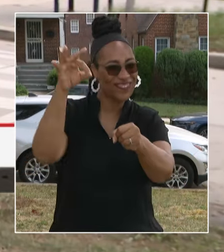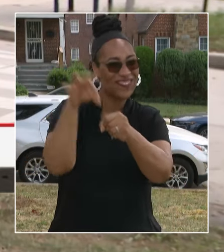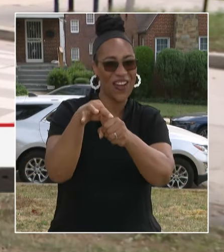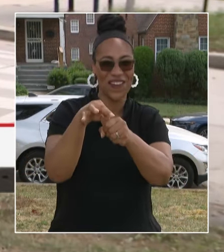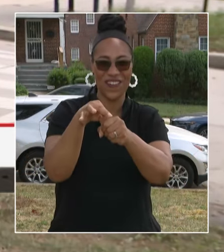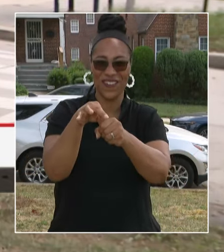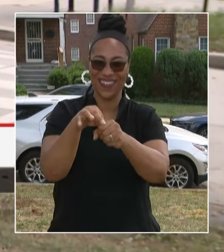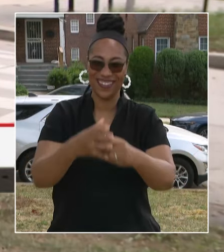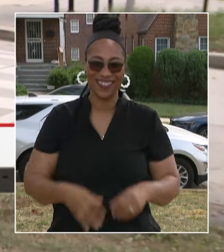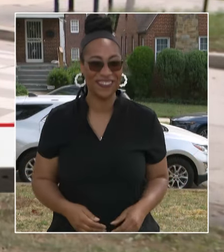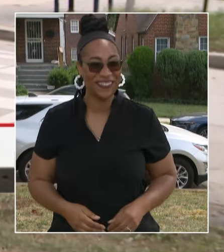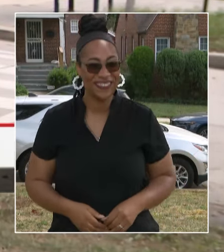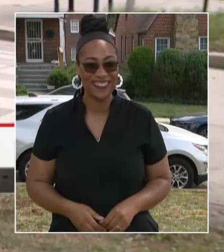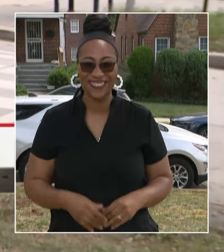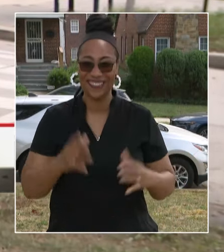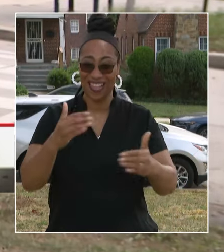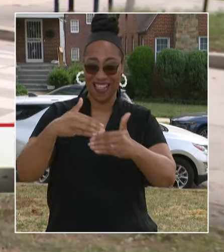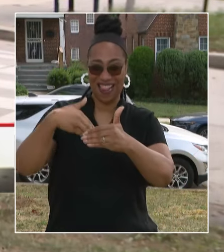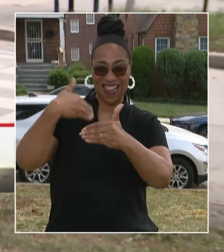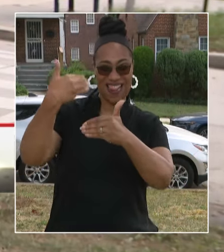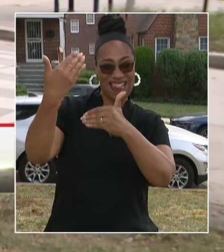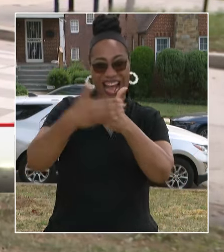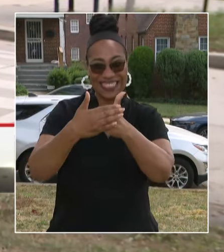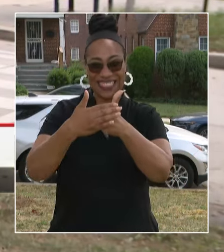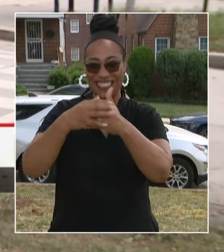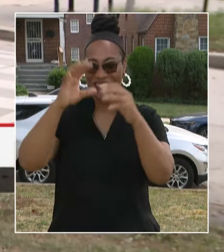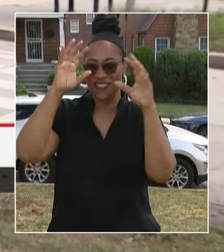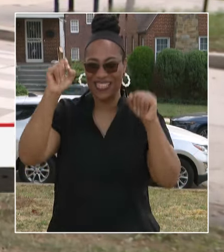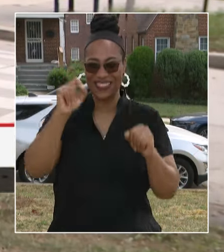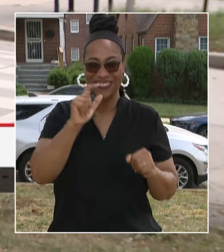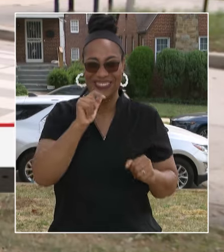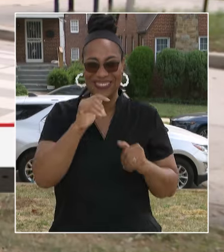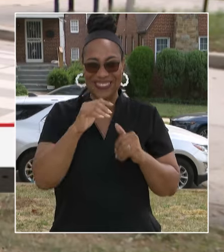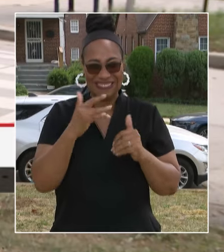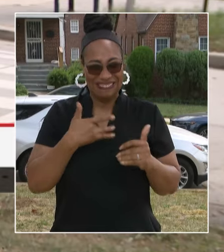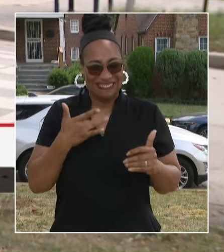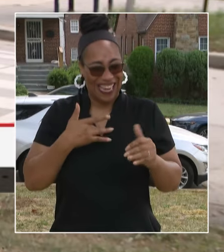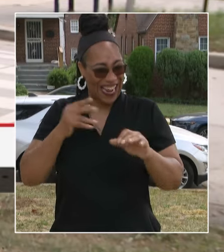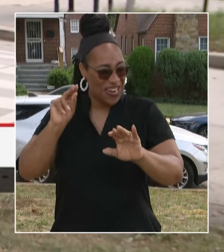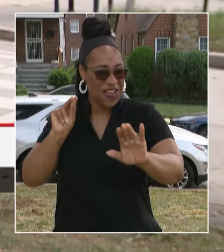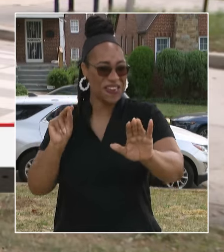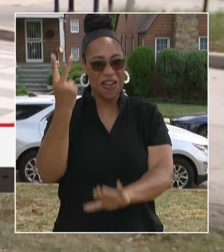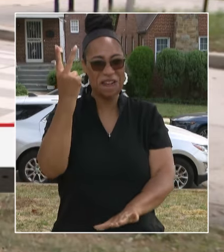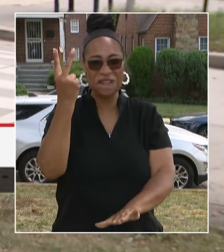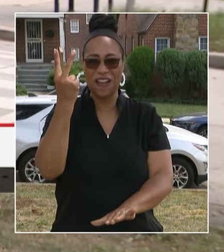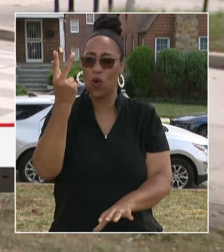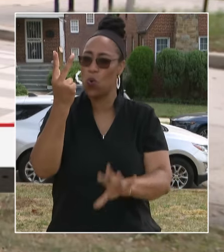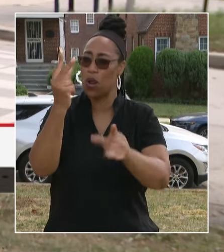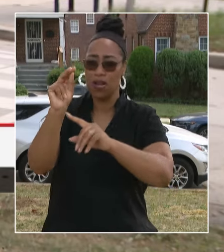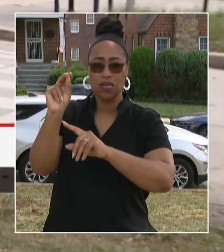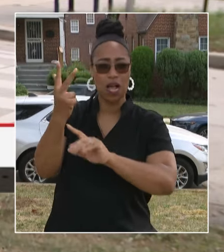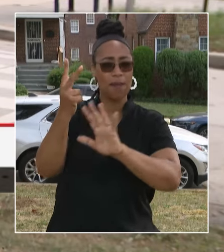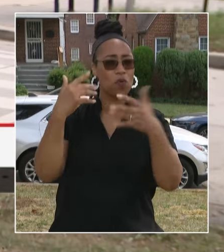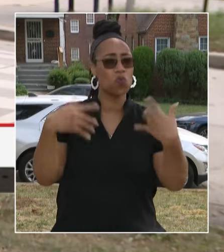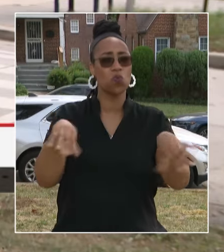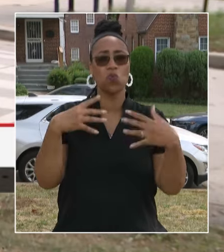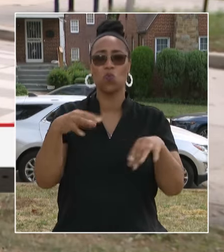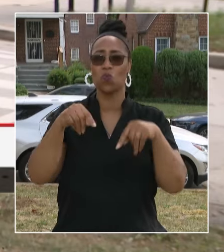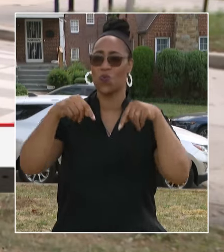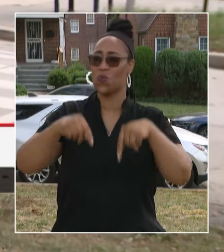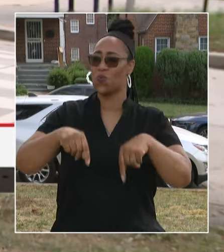Harris, the pathway to statehood for Washington, D.C. So we're going to work together. We're going to work